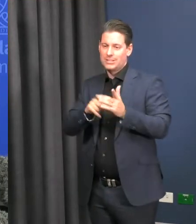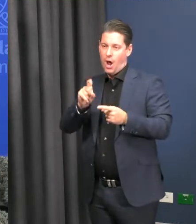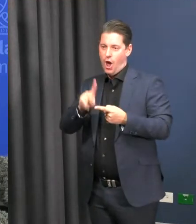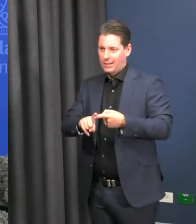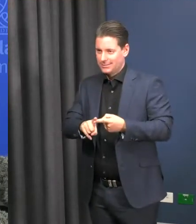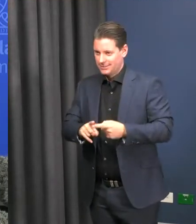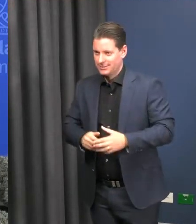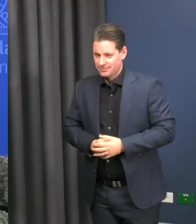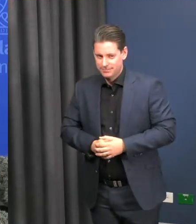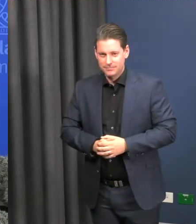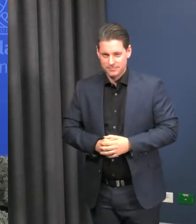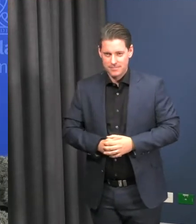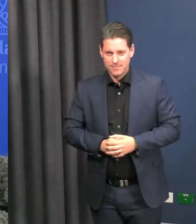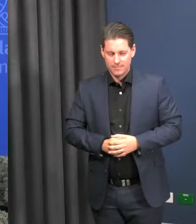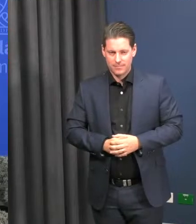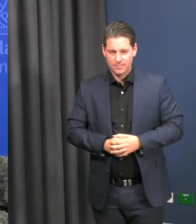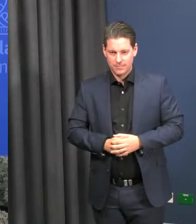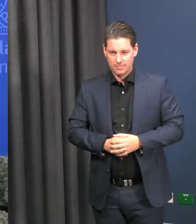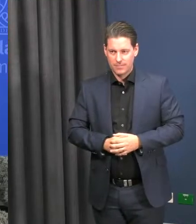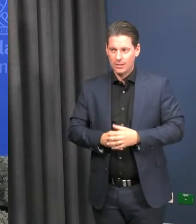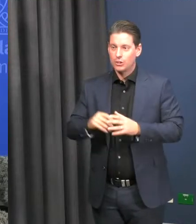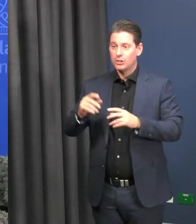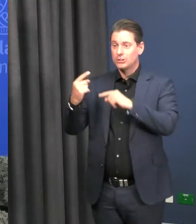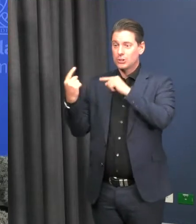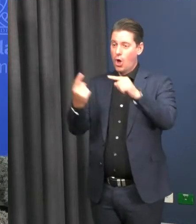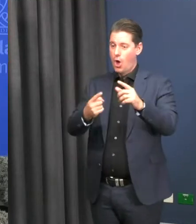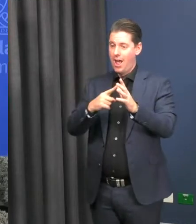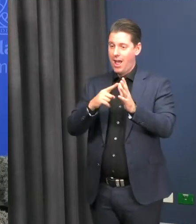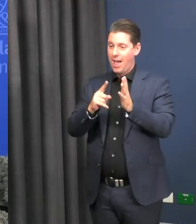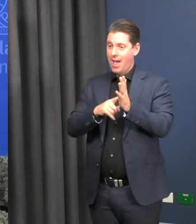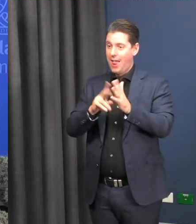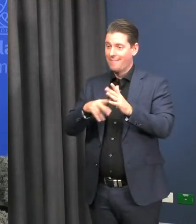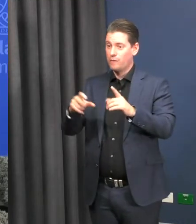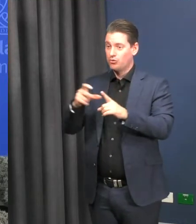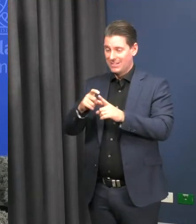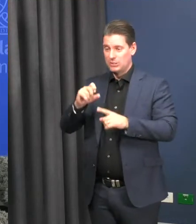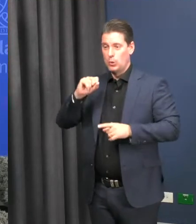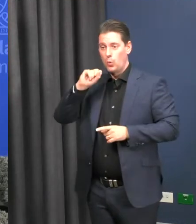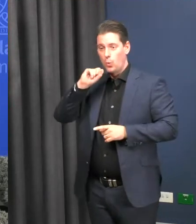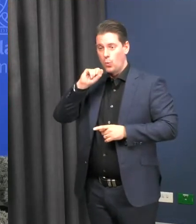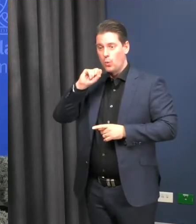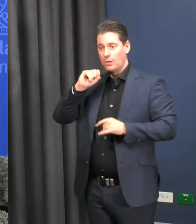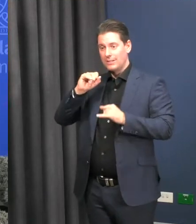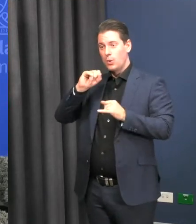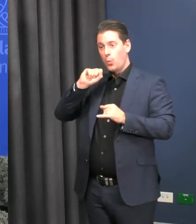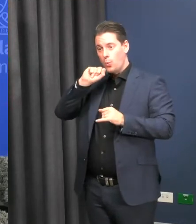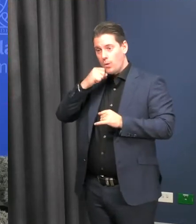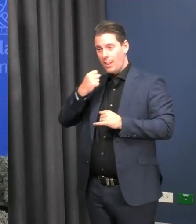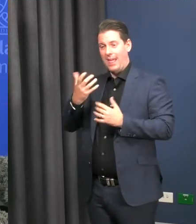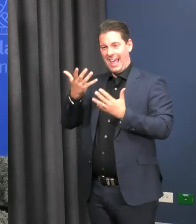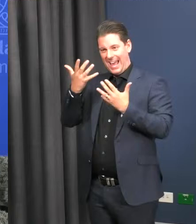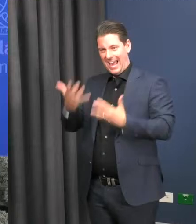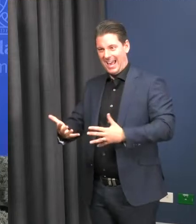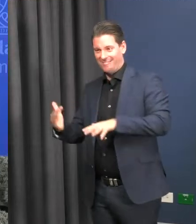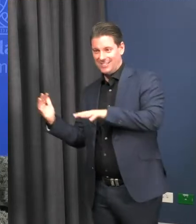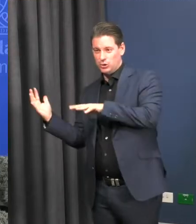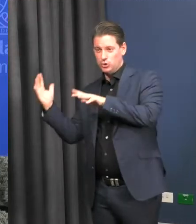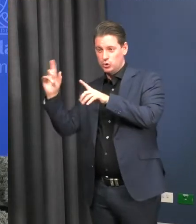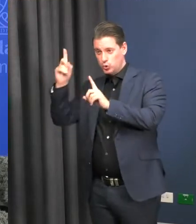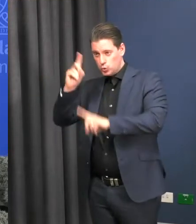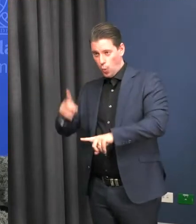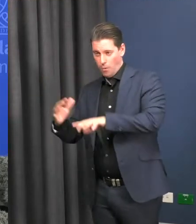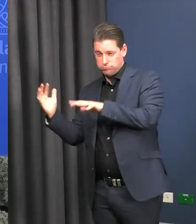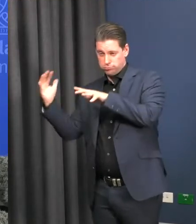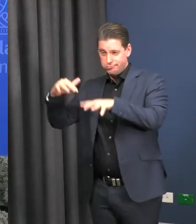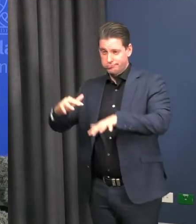Alfred is expected to produce a significant storm surge around the southern flank of the system. This means that as